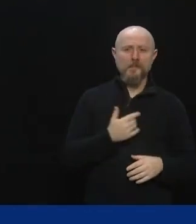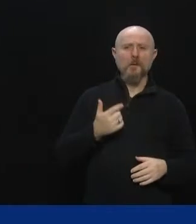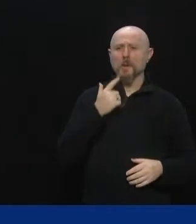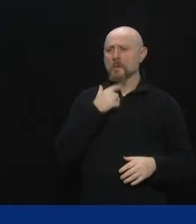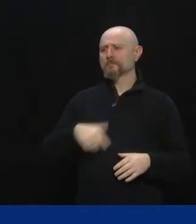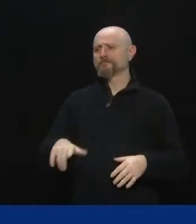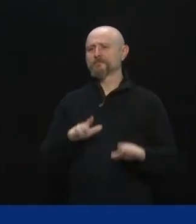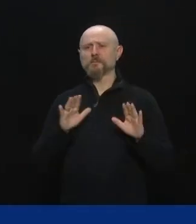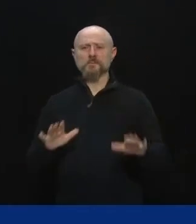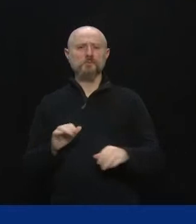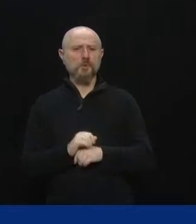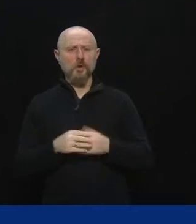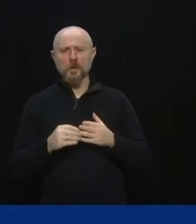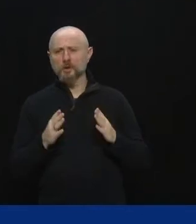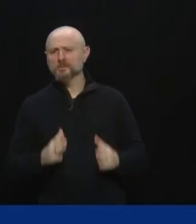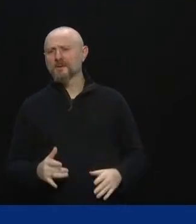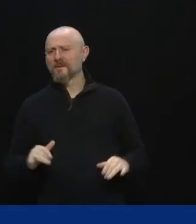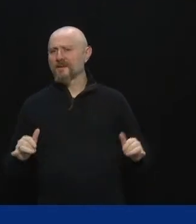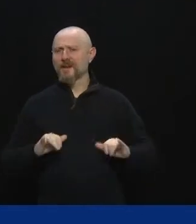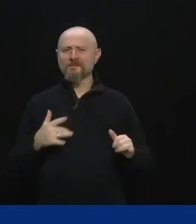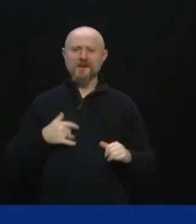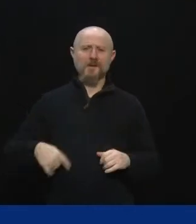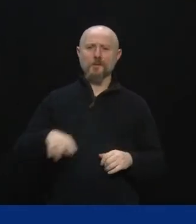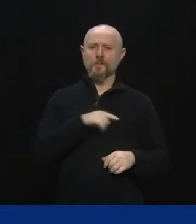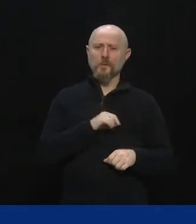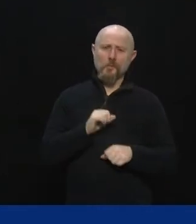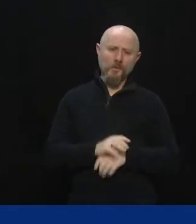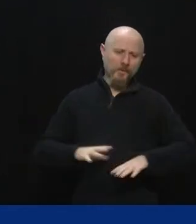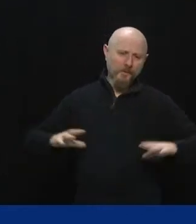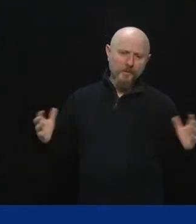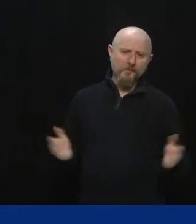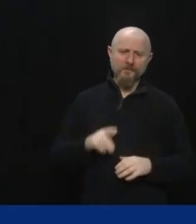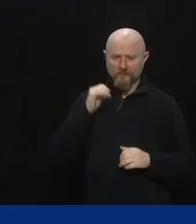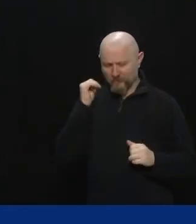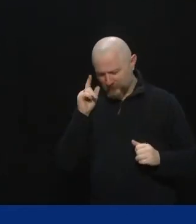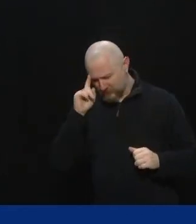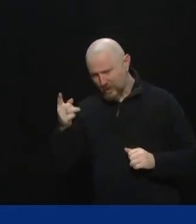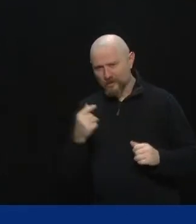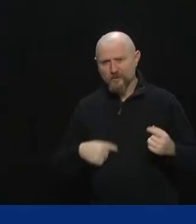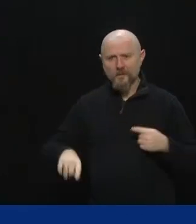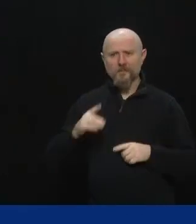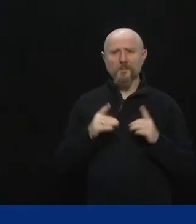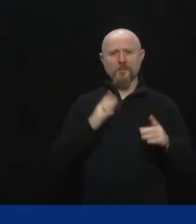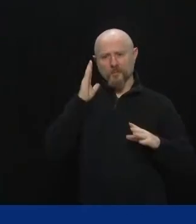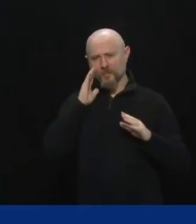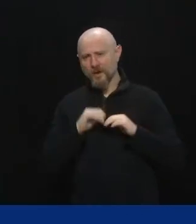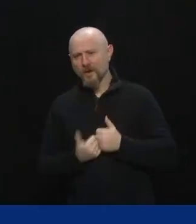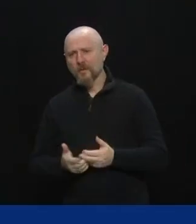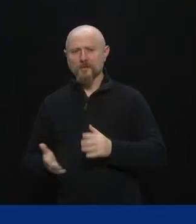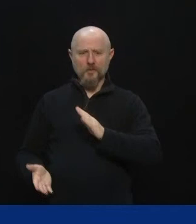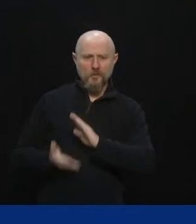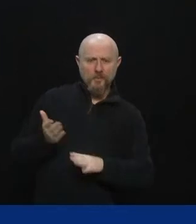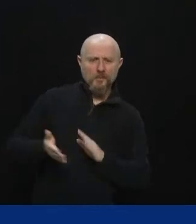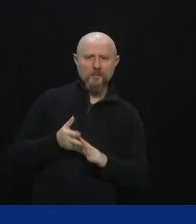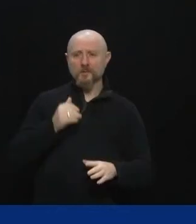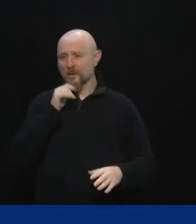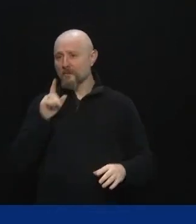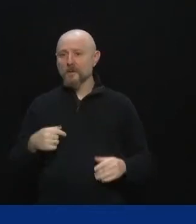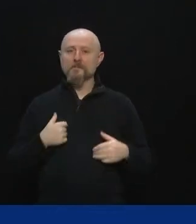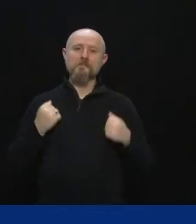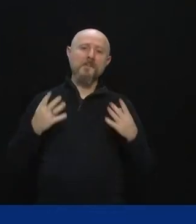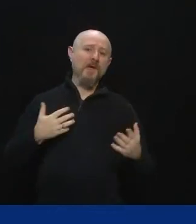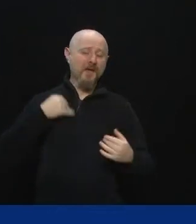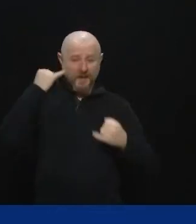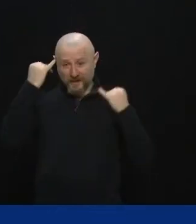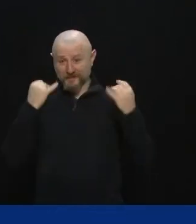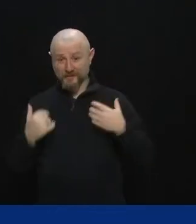time when we need to be surrounded by the smartest people, the most people know how to operationalize. I have a lot of ideas, but